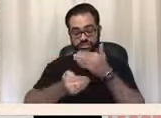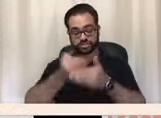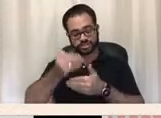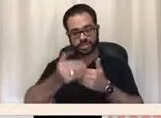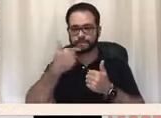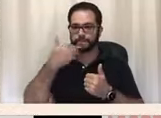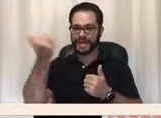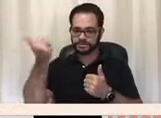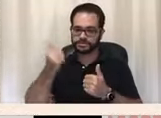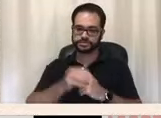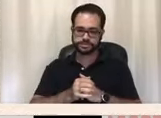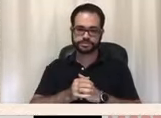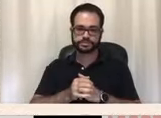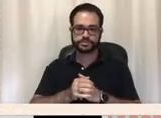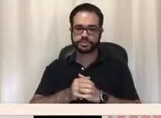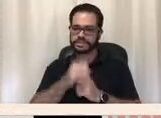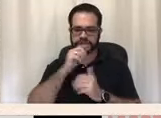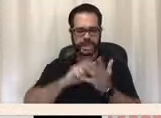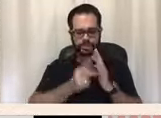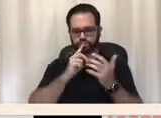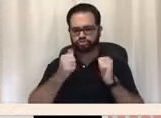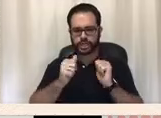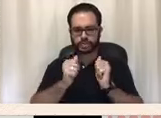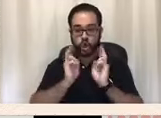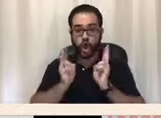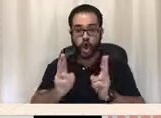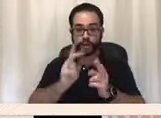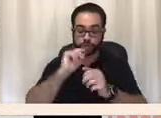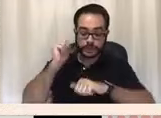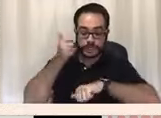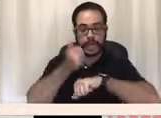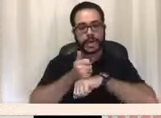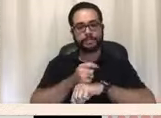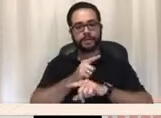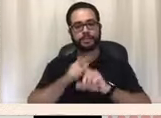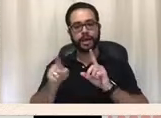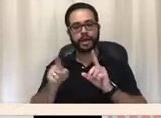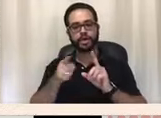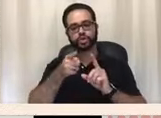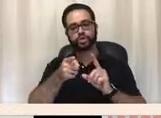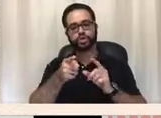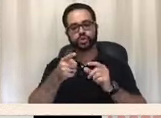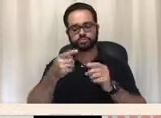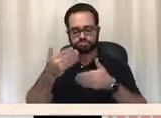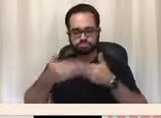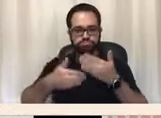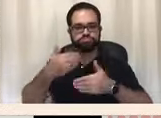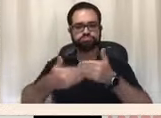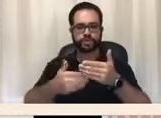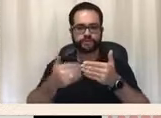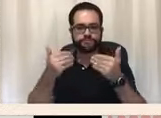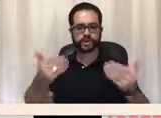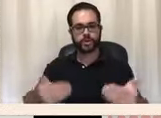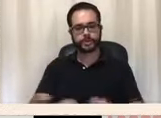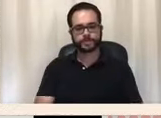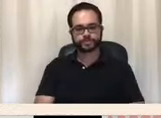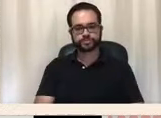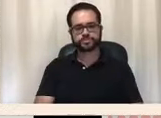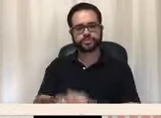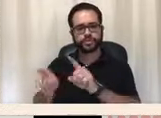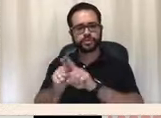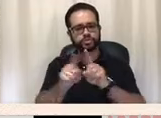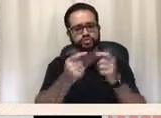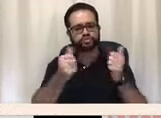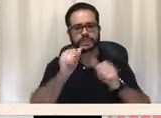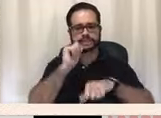you're racing to create this, but that you are at least moving forward. And even creating a timeline. You can